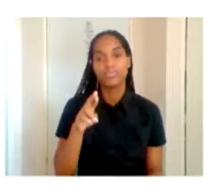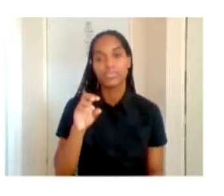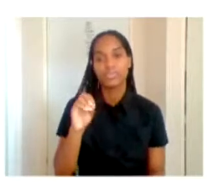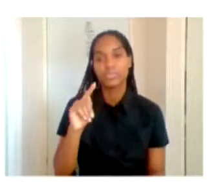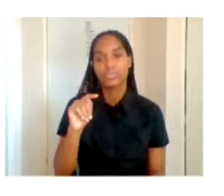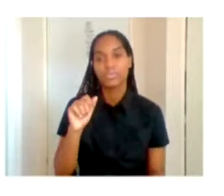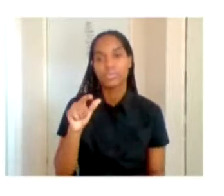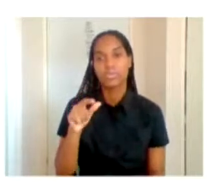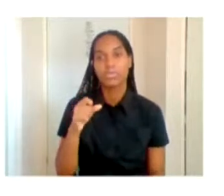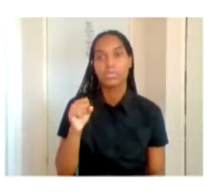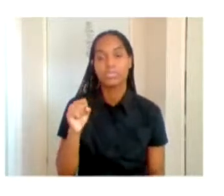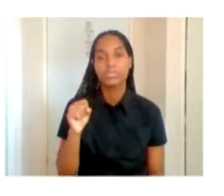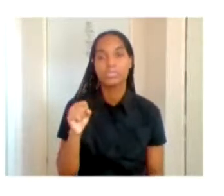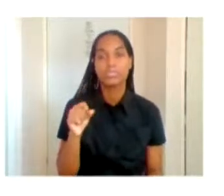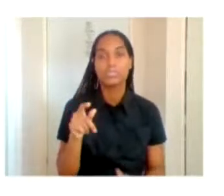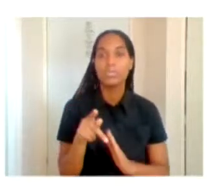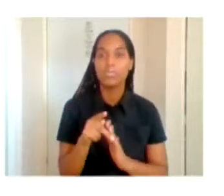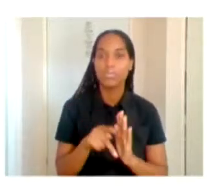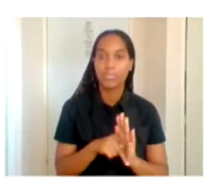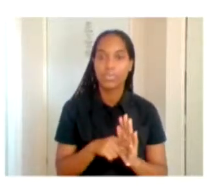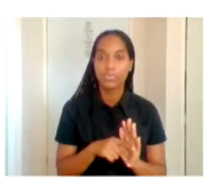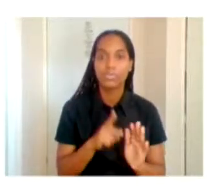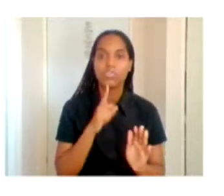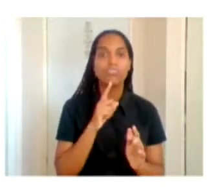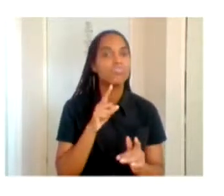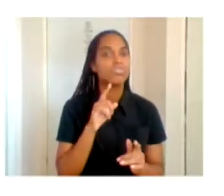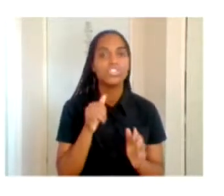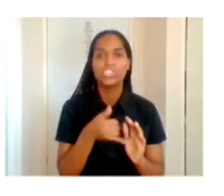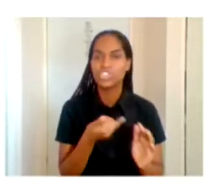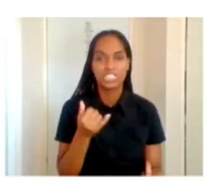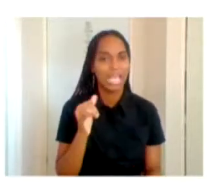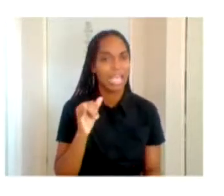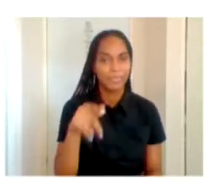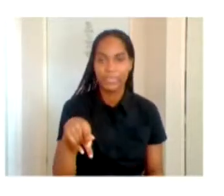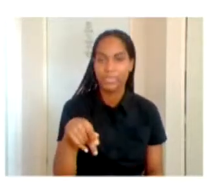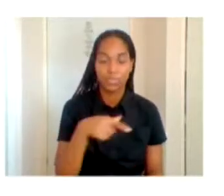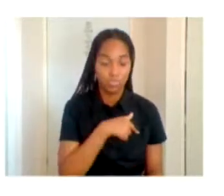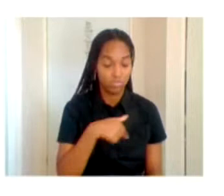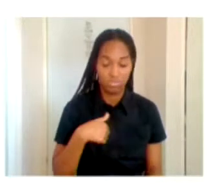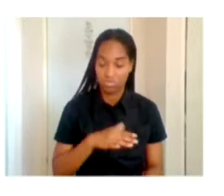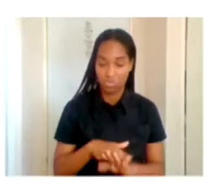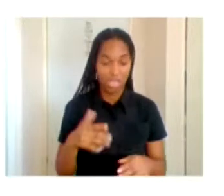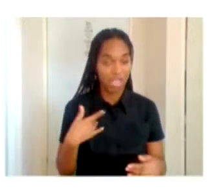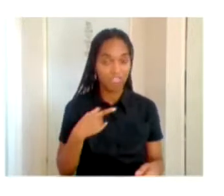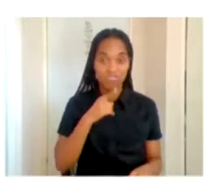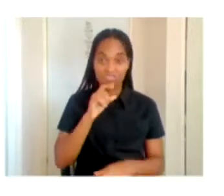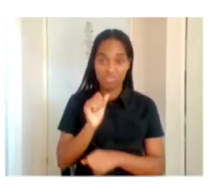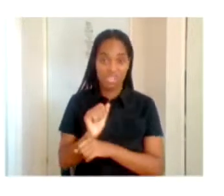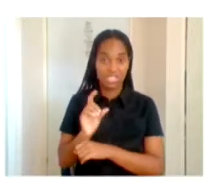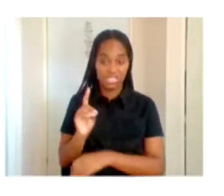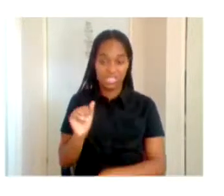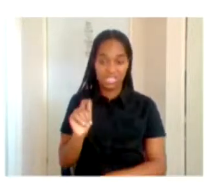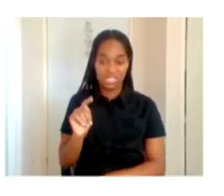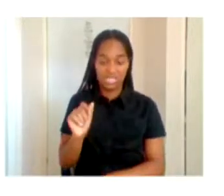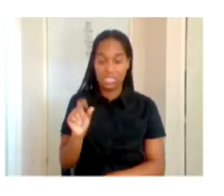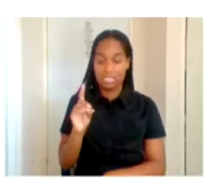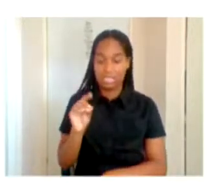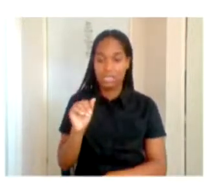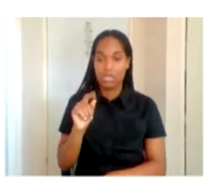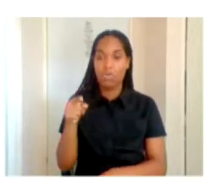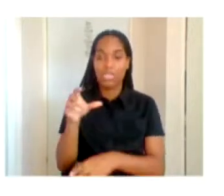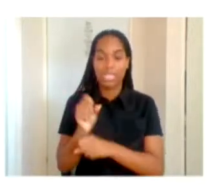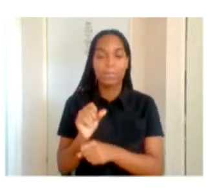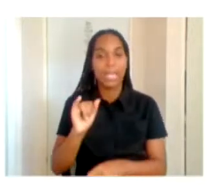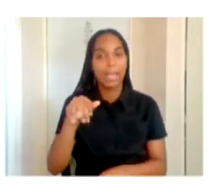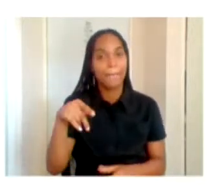that pager thing that I mentioned, it's purely just IP. We don't have any actual data. The data is captured in just the IP packets. We don't have any other